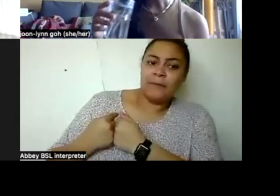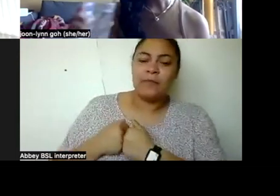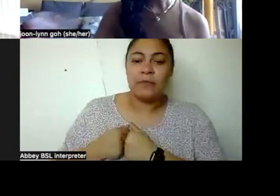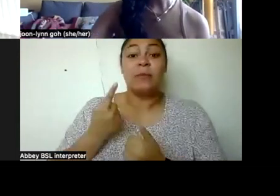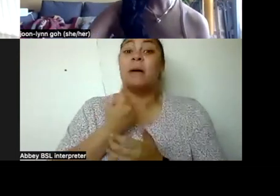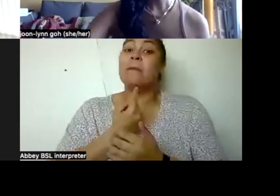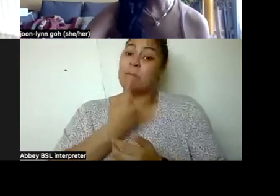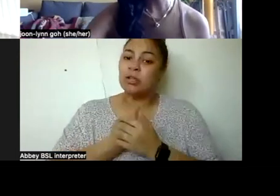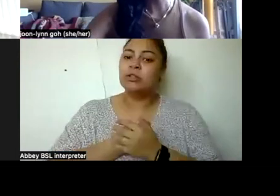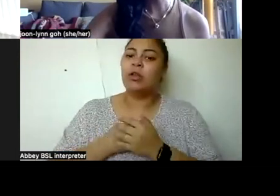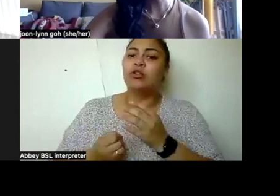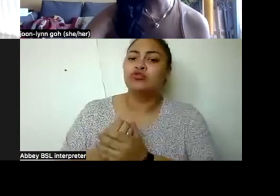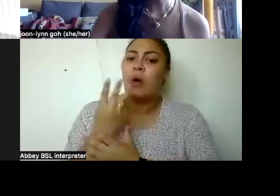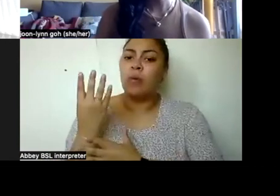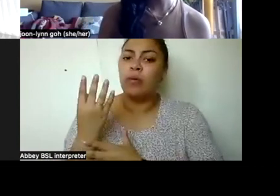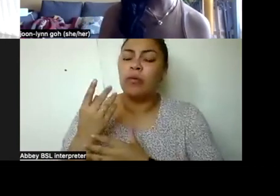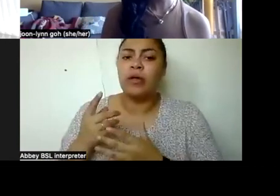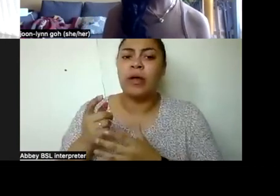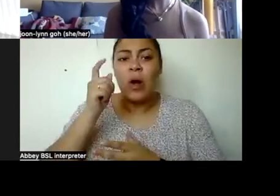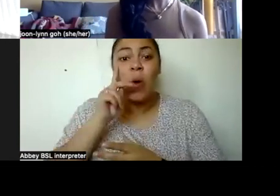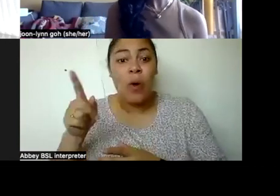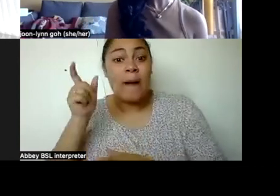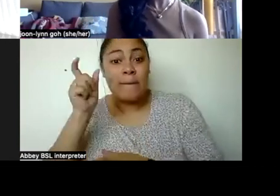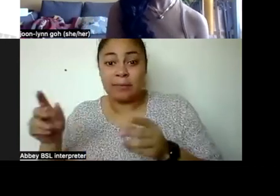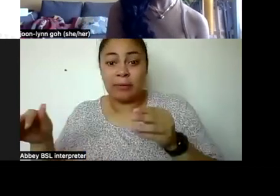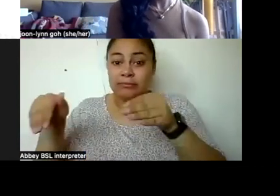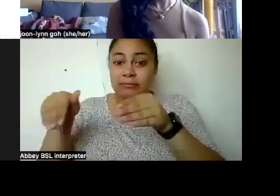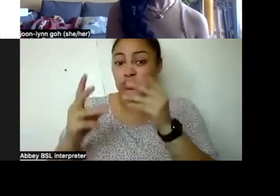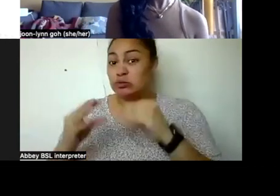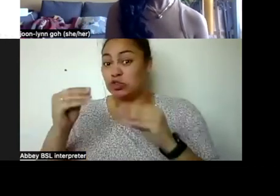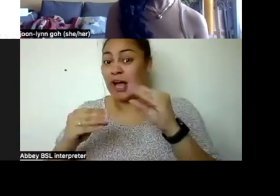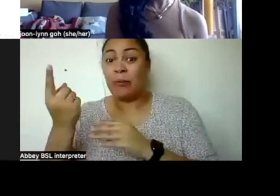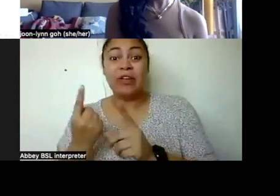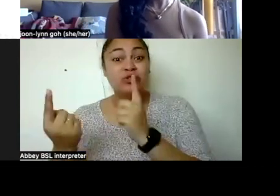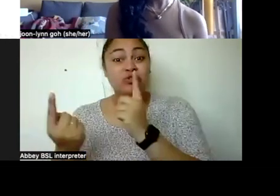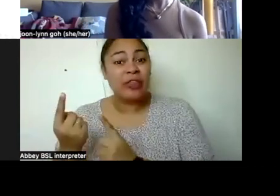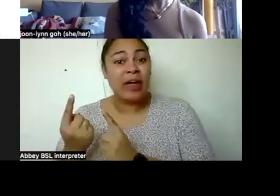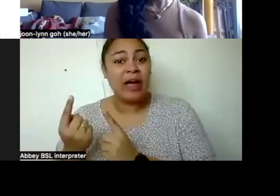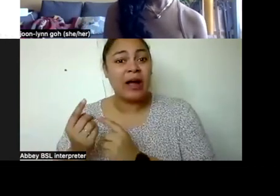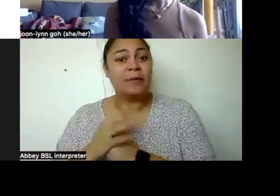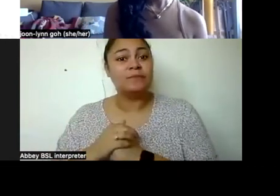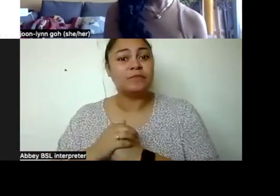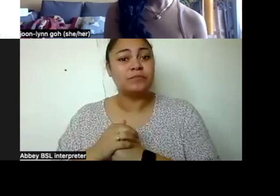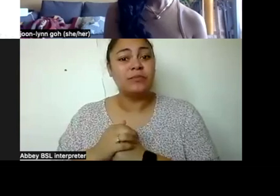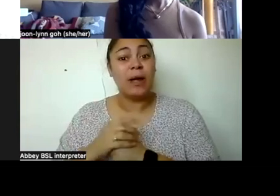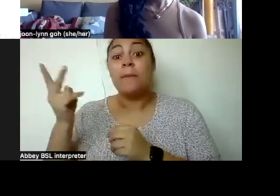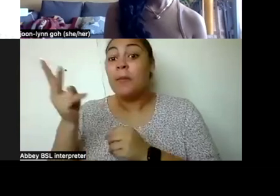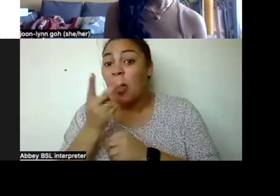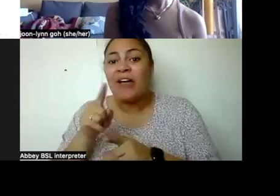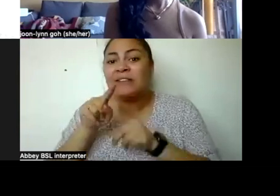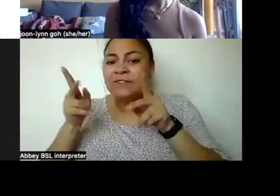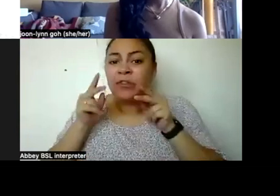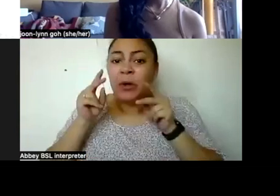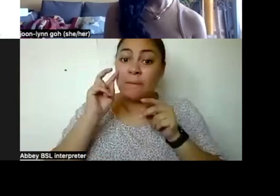growth thing. And I've watched people interact, I've interacted with people and thought, wow, you can have a conversation because you have a different point of view, but your